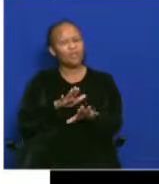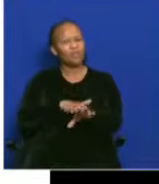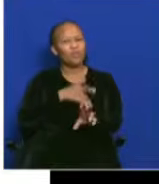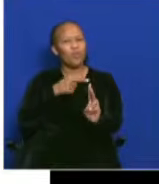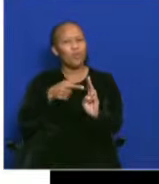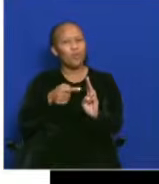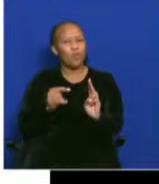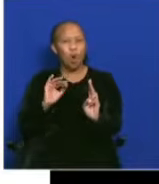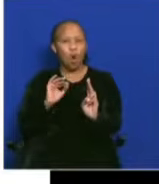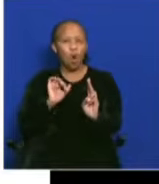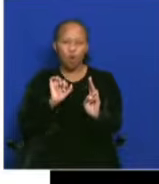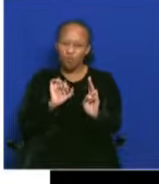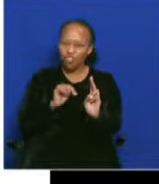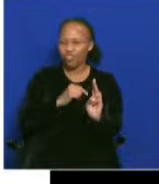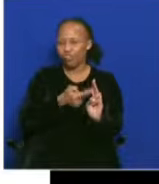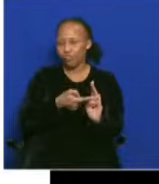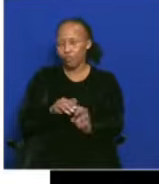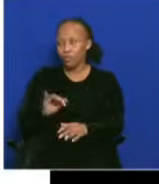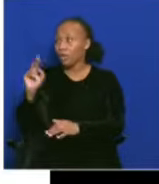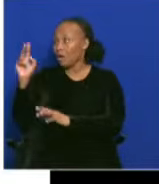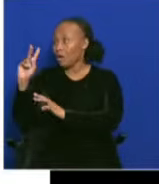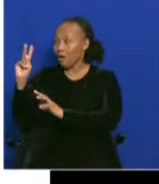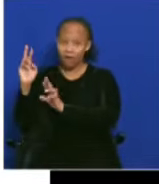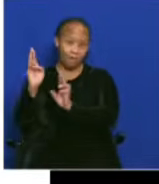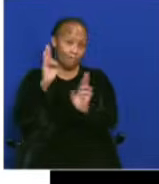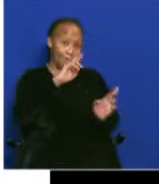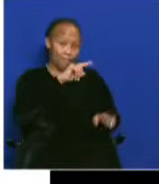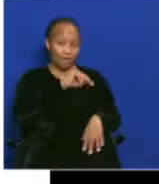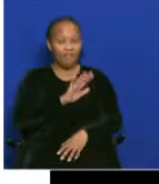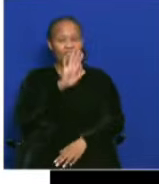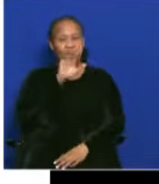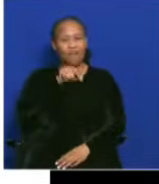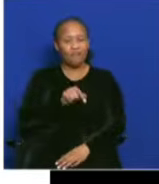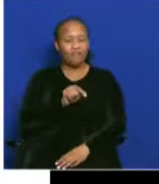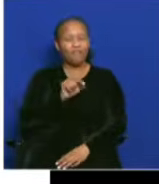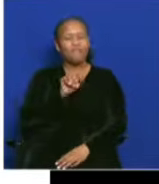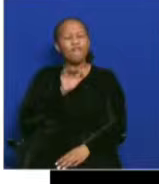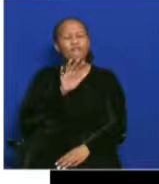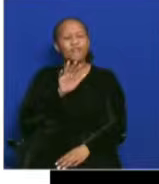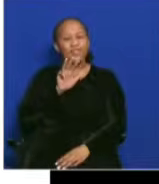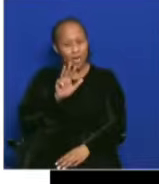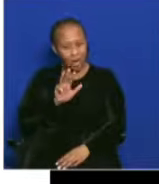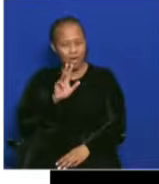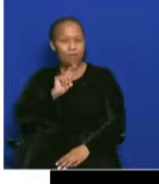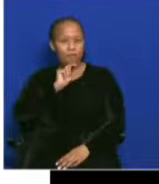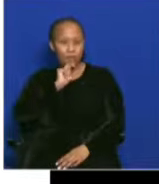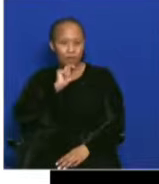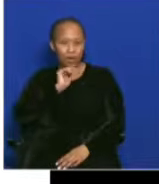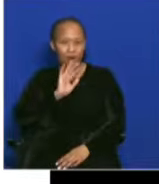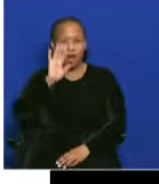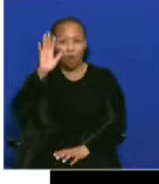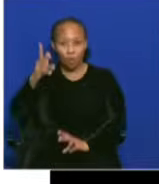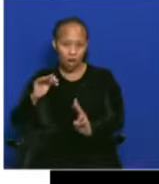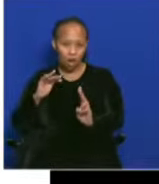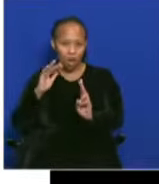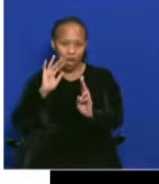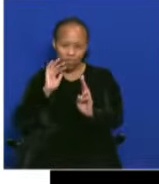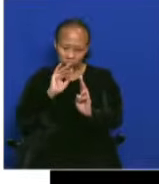General Khan replies at 5:59 a.m., "I will call pilot."